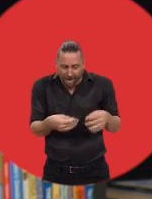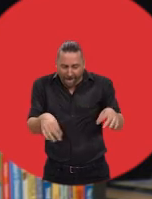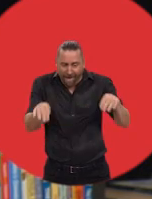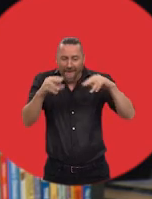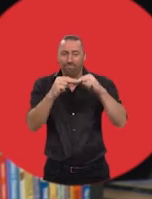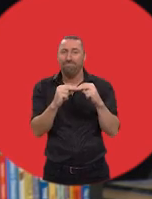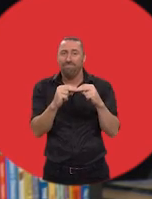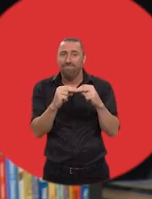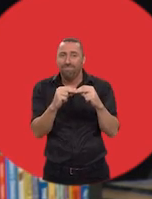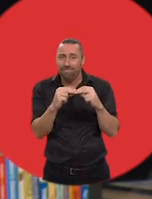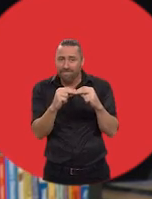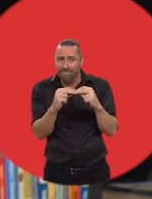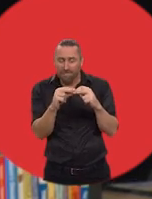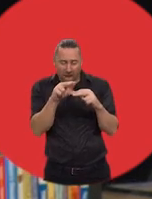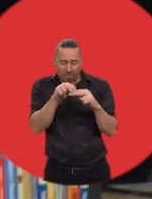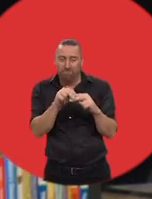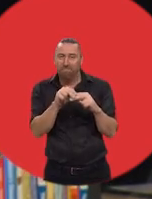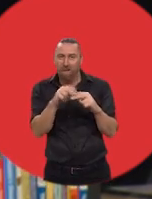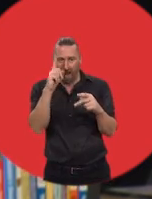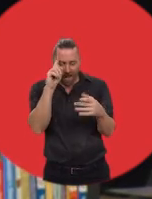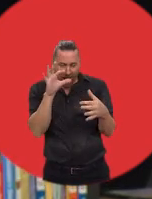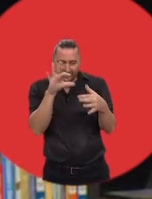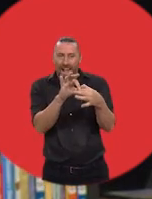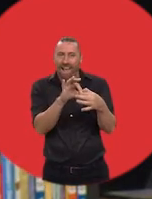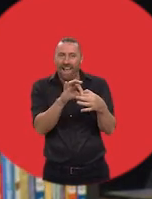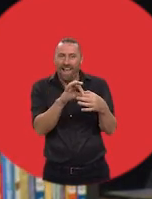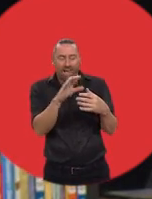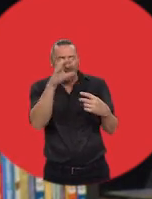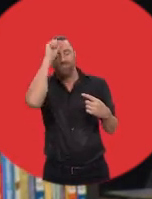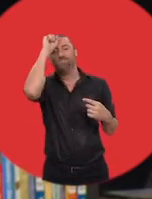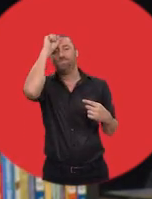connection. I can make my paper chain when I say